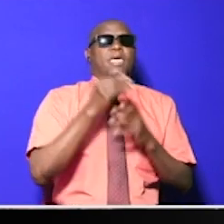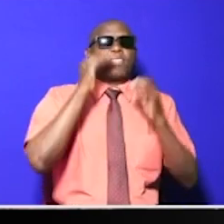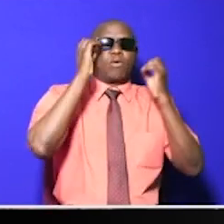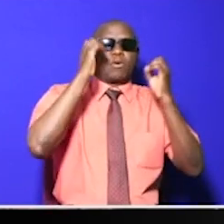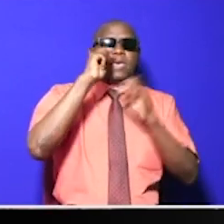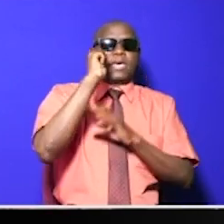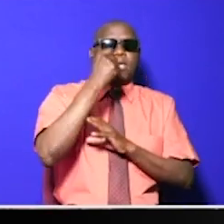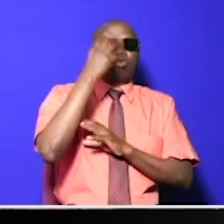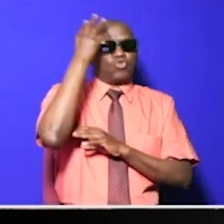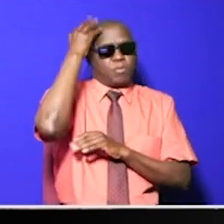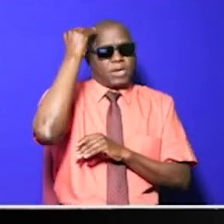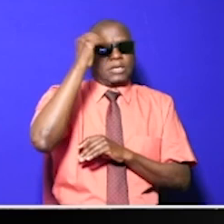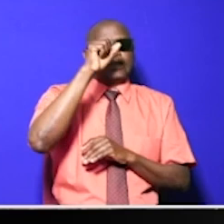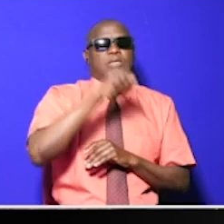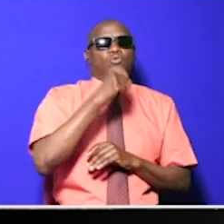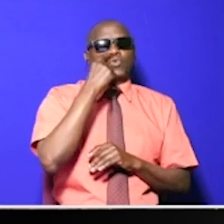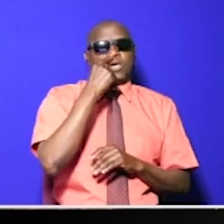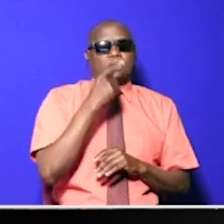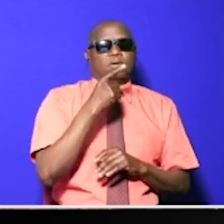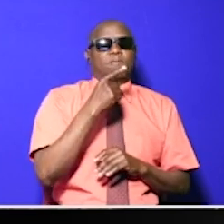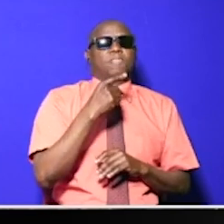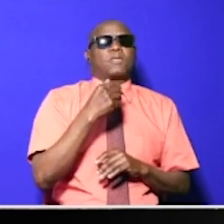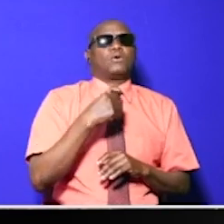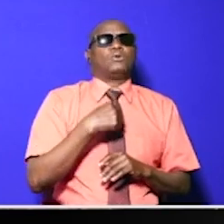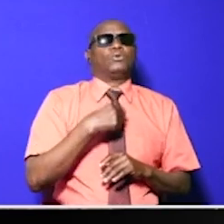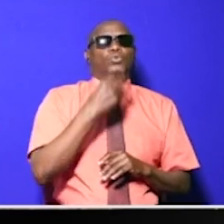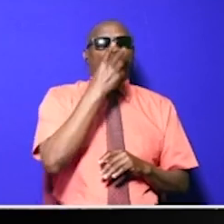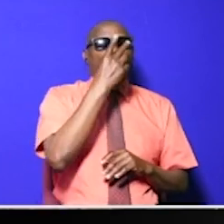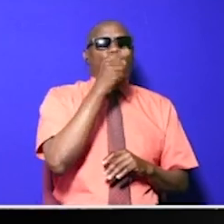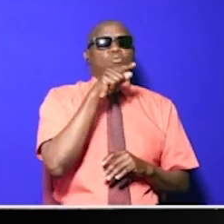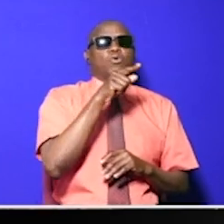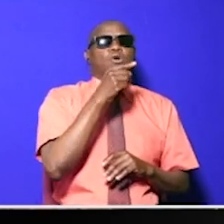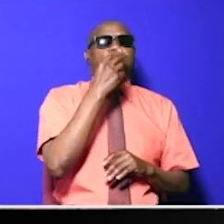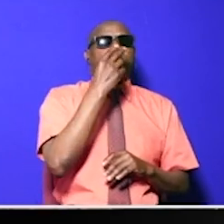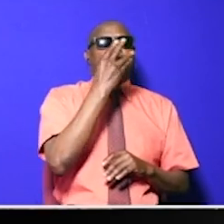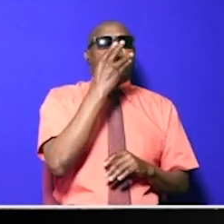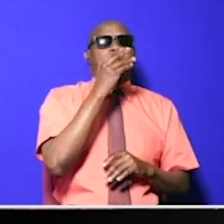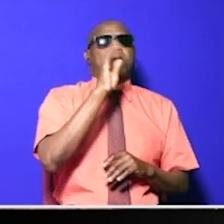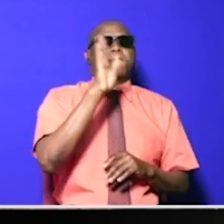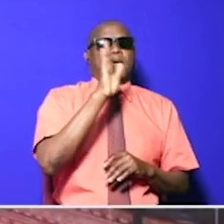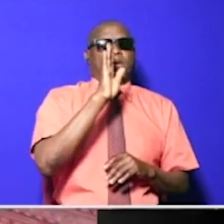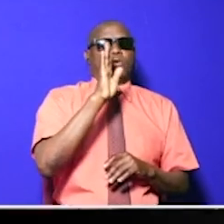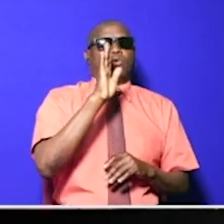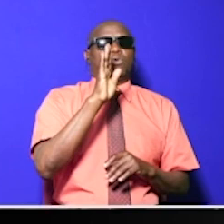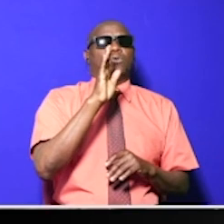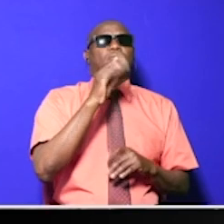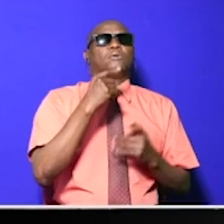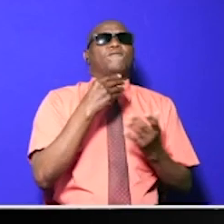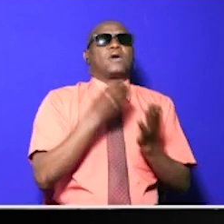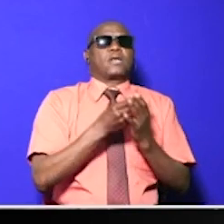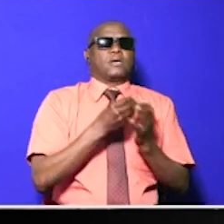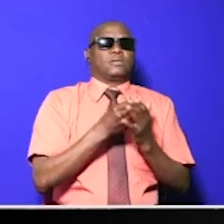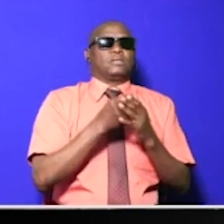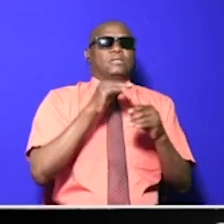Kenya, Somalia, and South Sudan just $2.4 billion in climate-related development finance